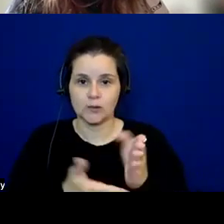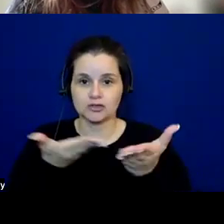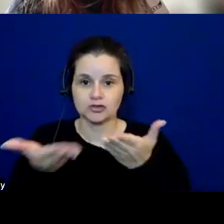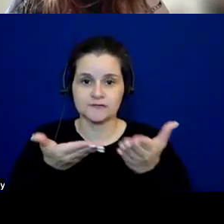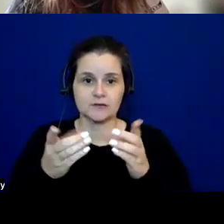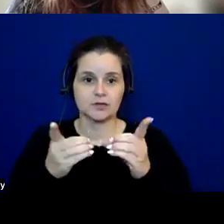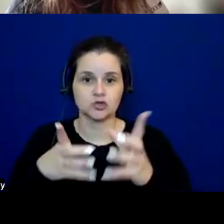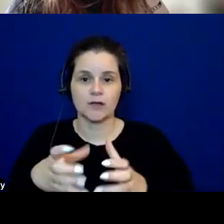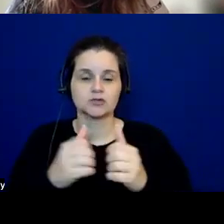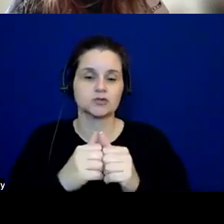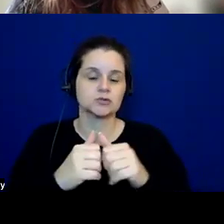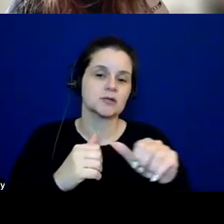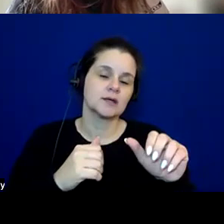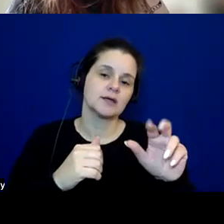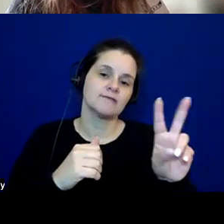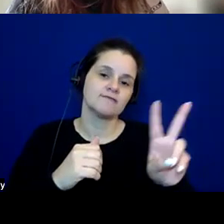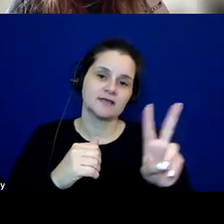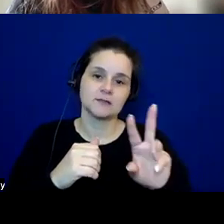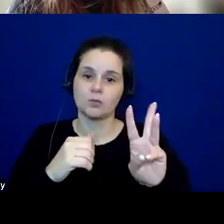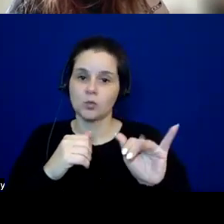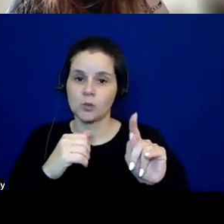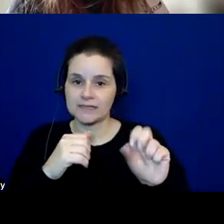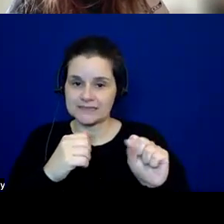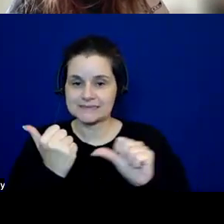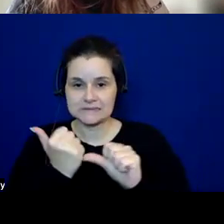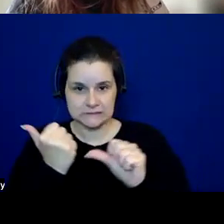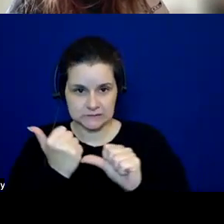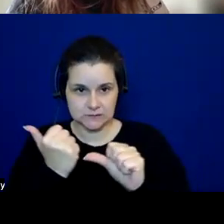of a victim witness assistance unit for many years. And